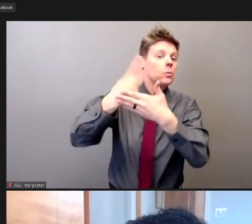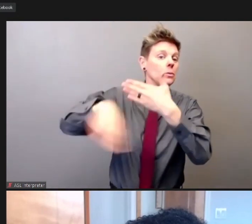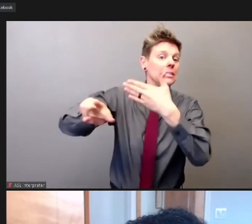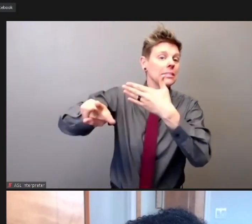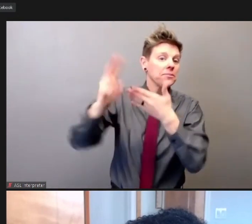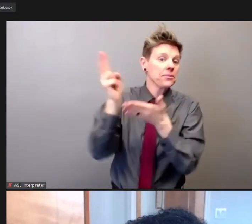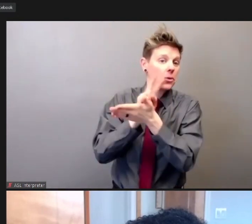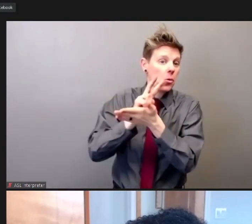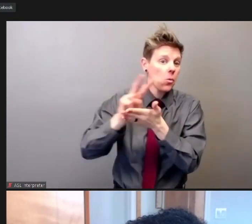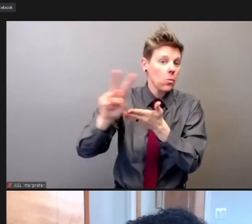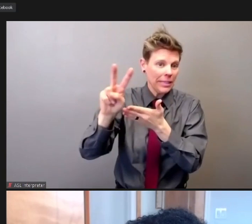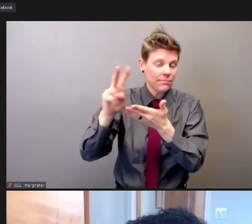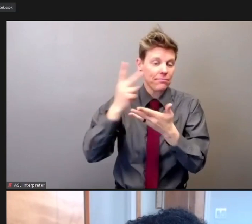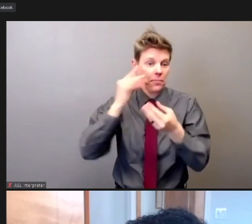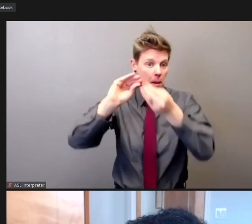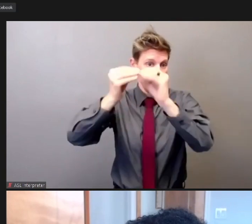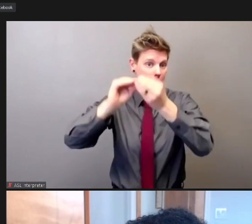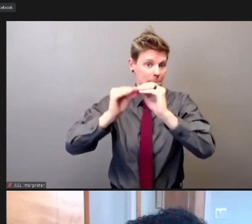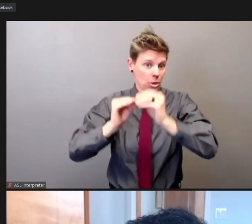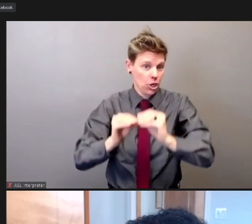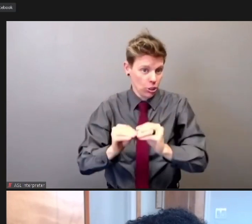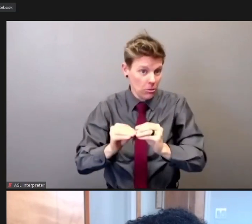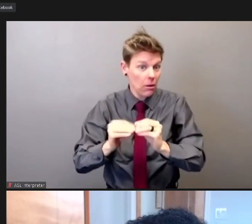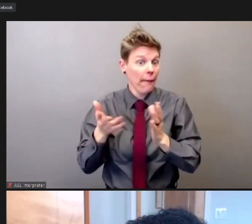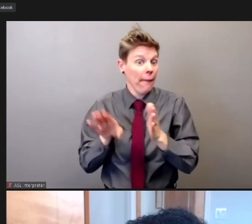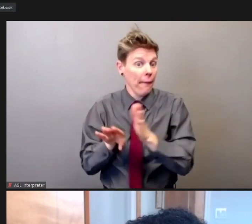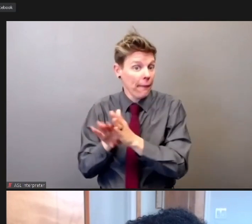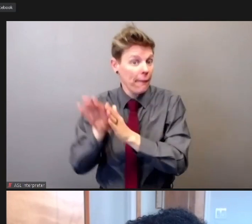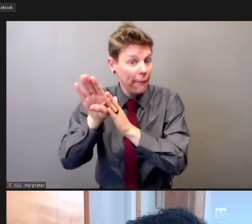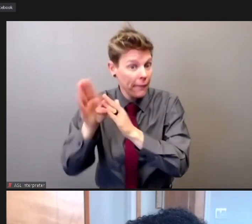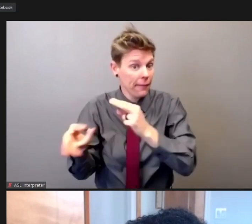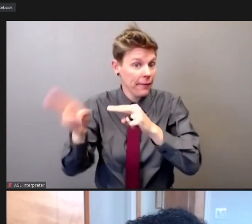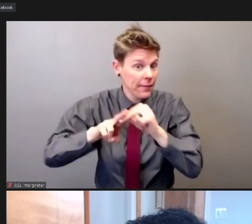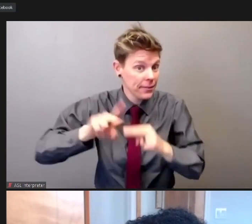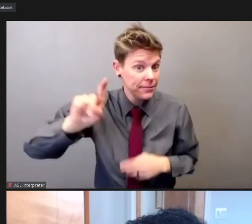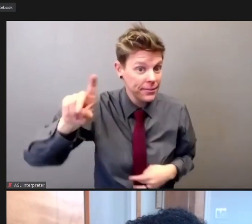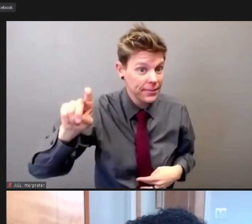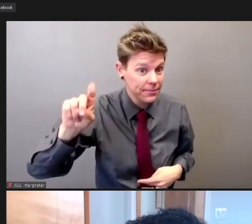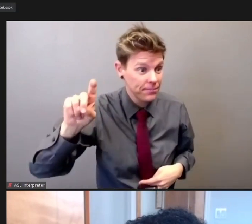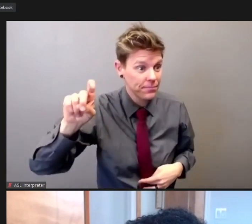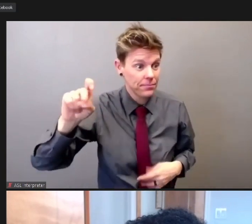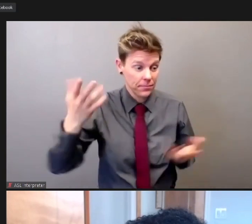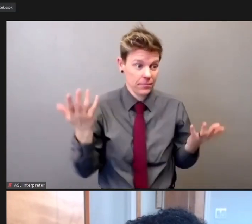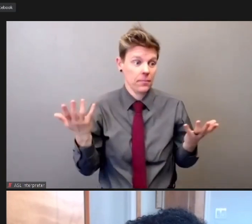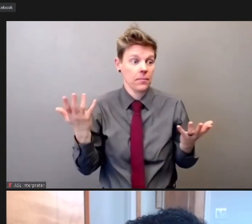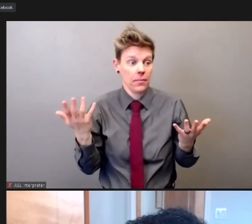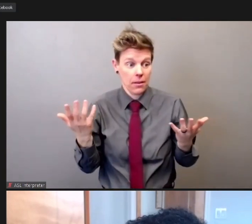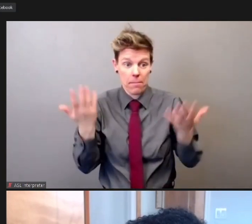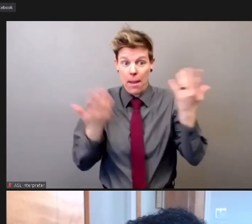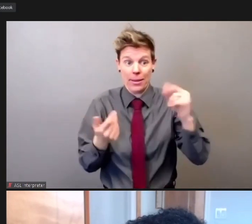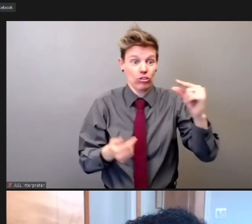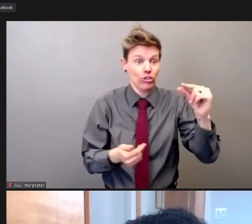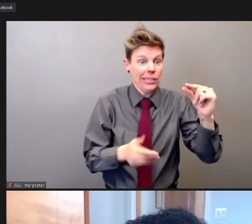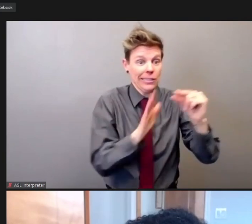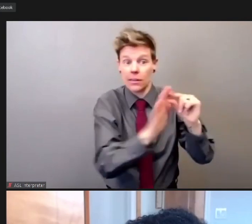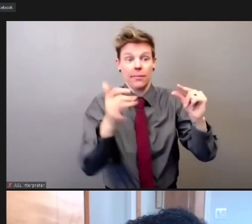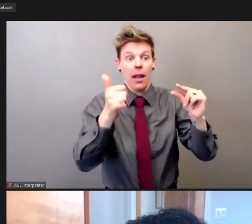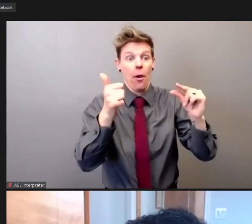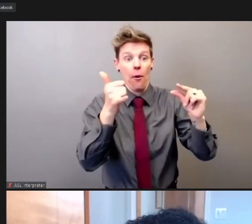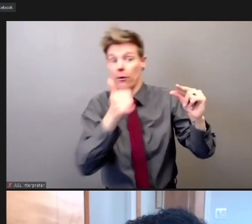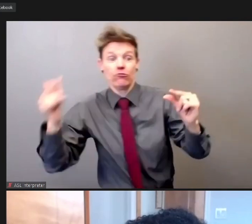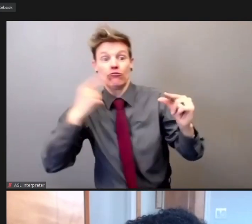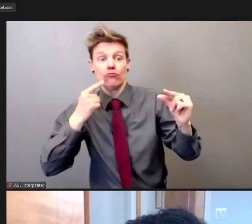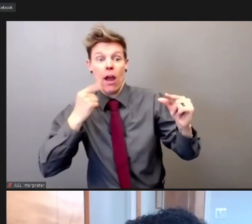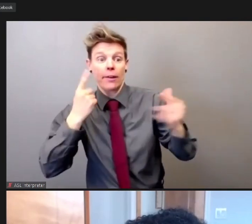that occurred, that could throw a county right back in from green to yellow, yellow to red. And it's part of why we